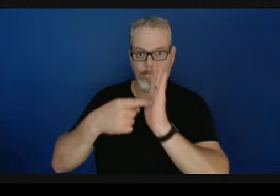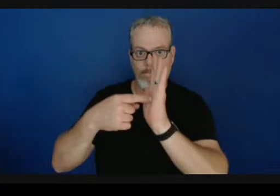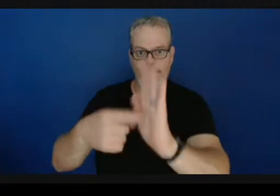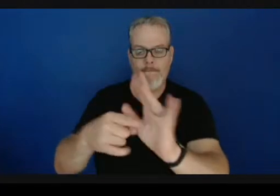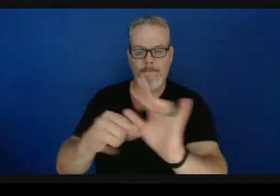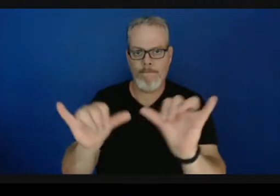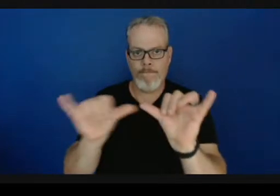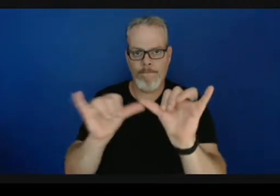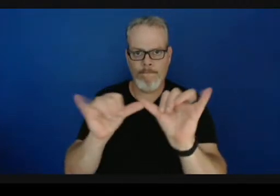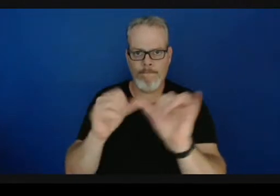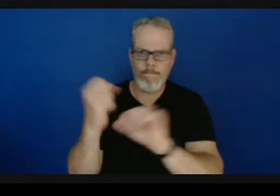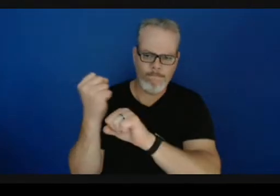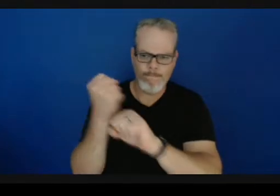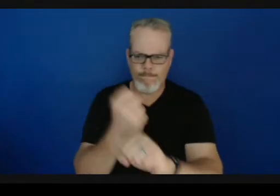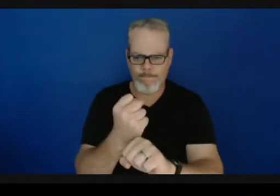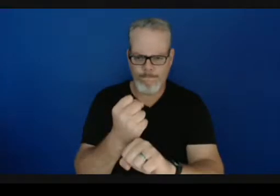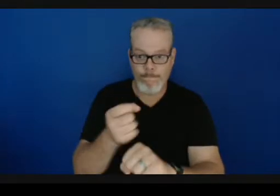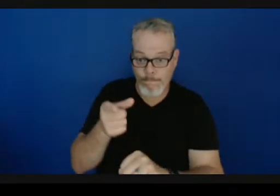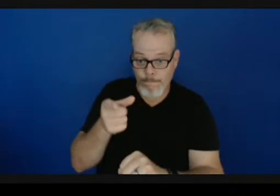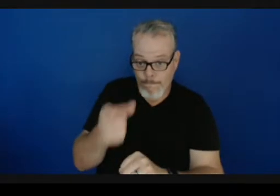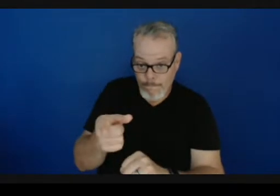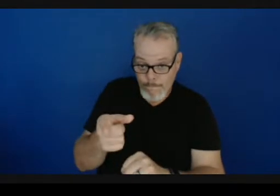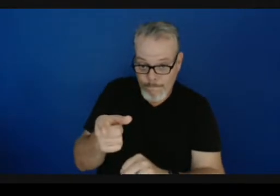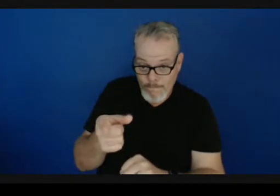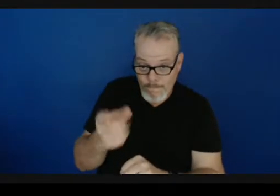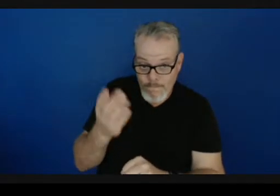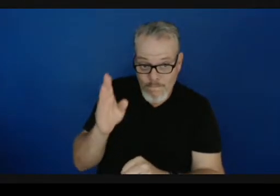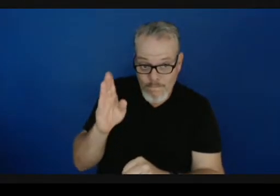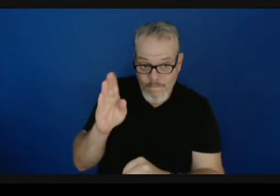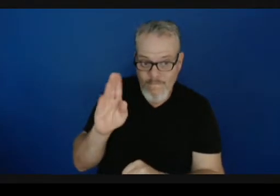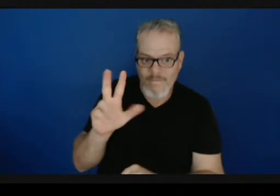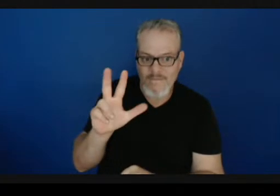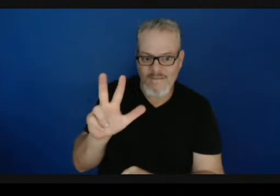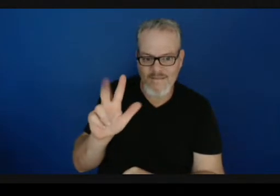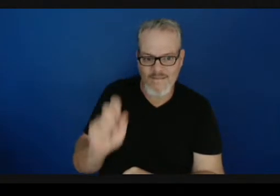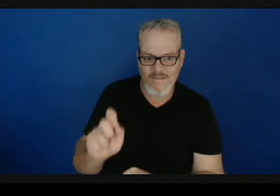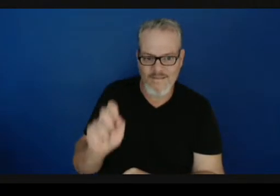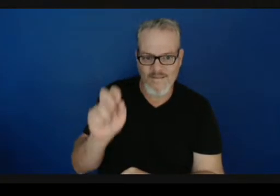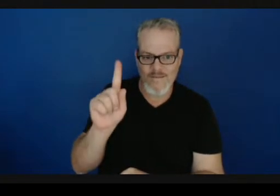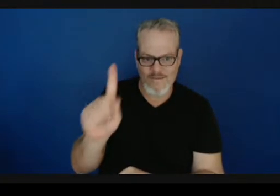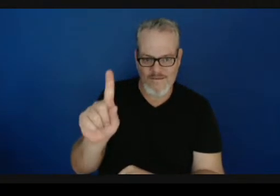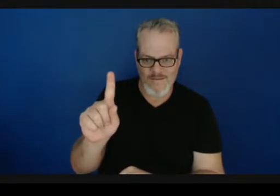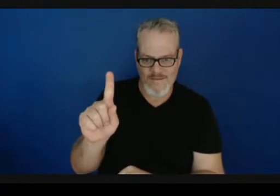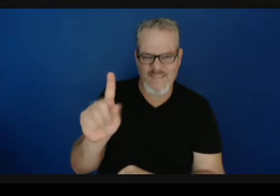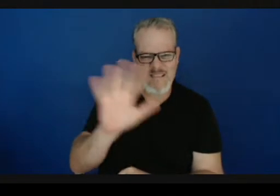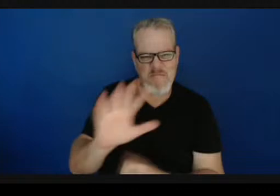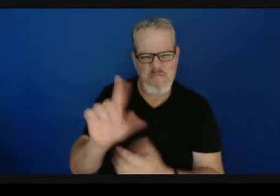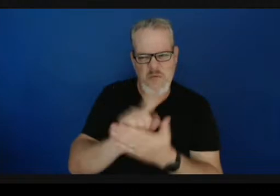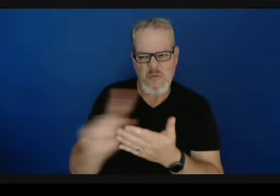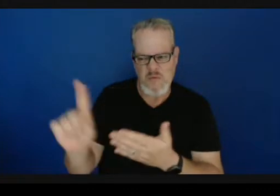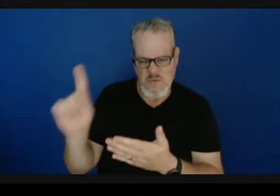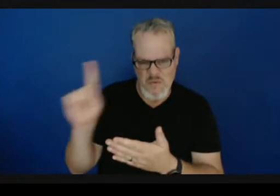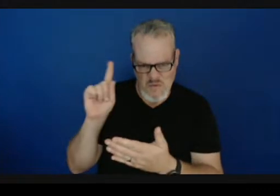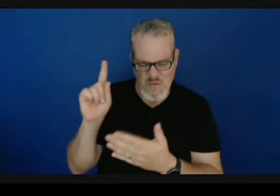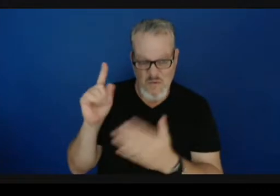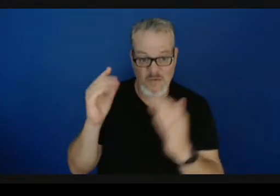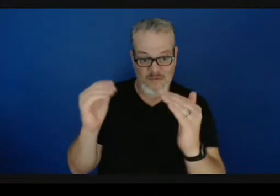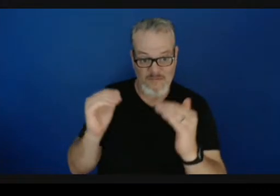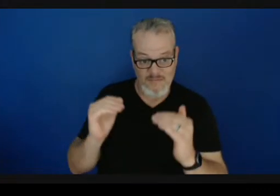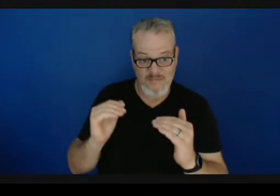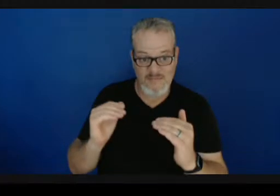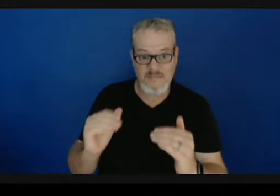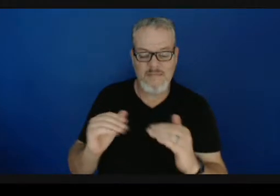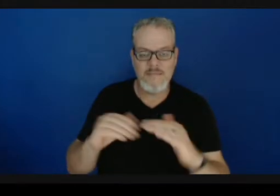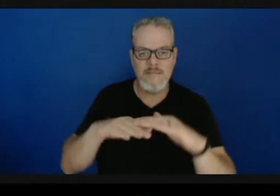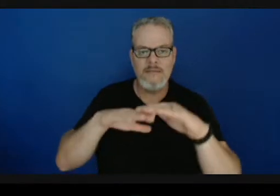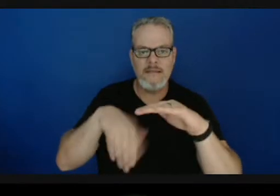there is our 3.1 that occurred just about a week ago, and the next one, the next largest is underneath the 2. So that